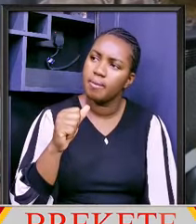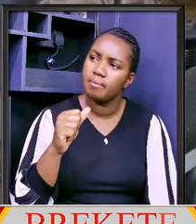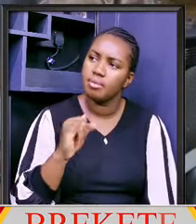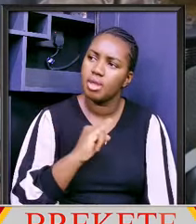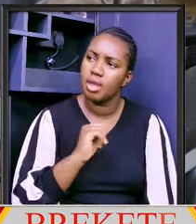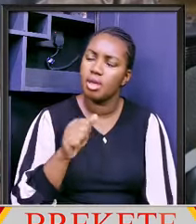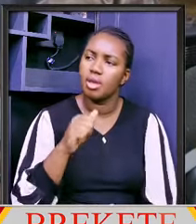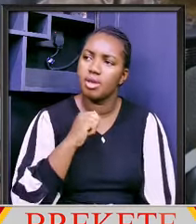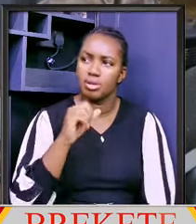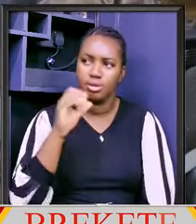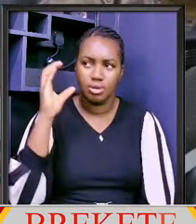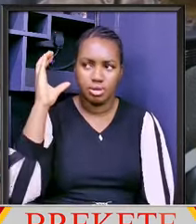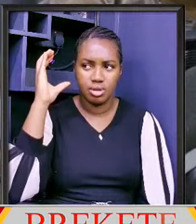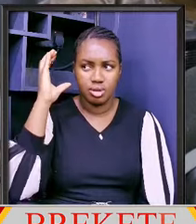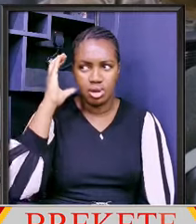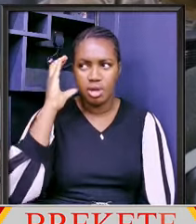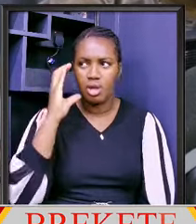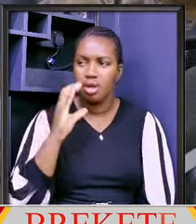Catholic mother and Pope. Mm-mm.